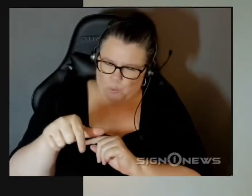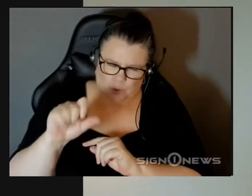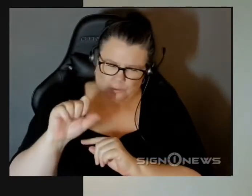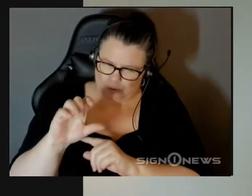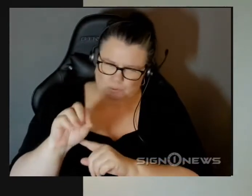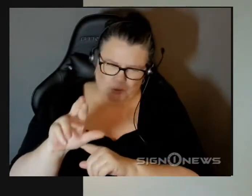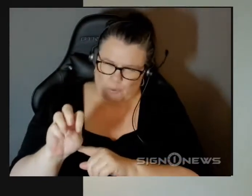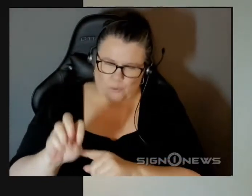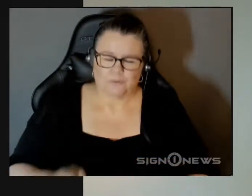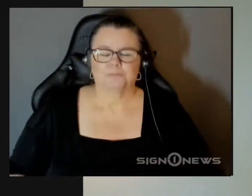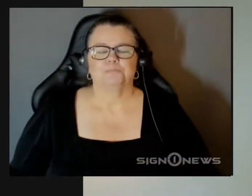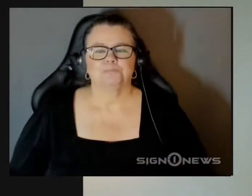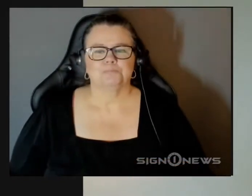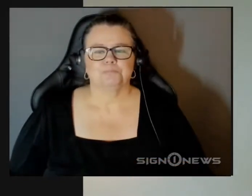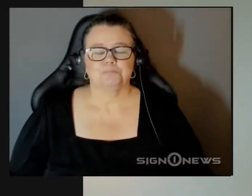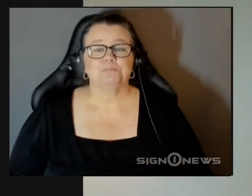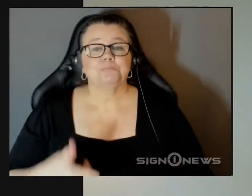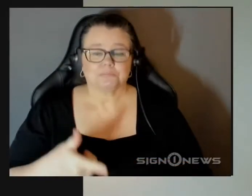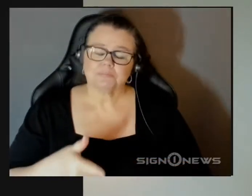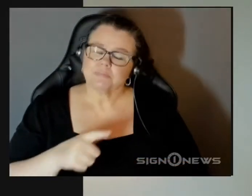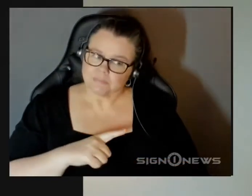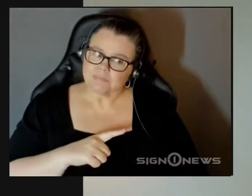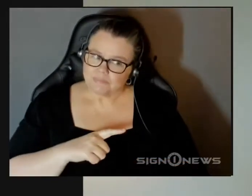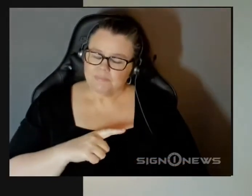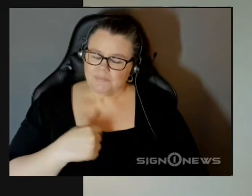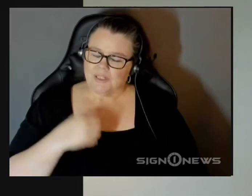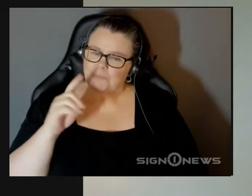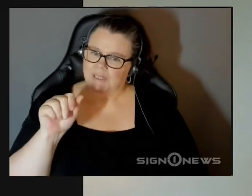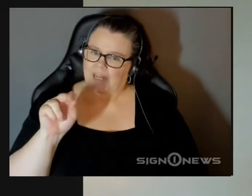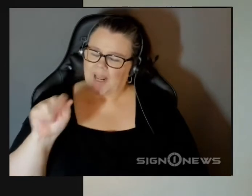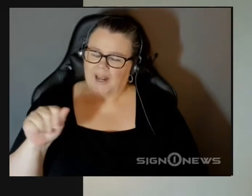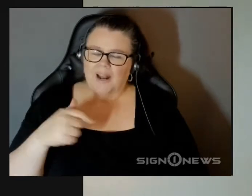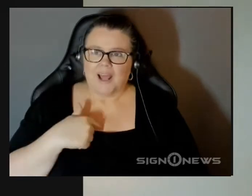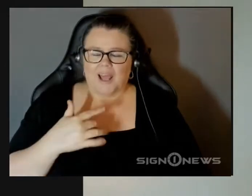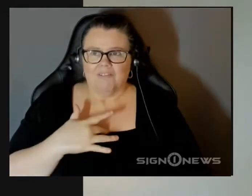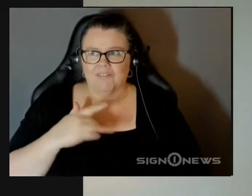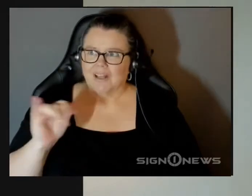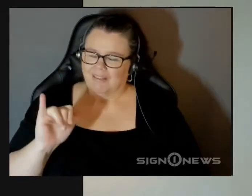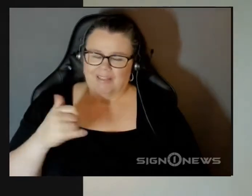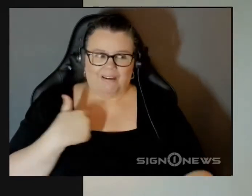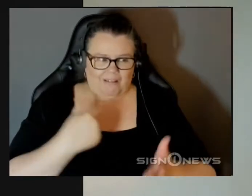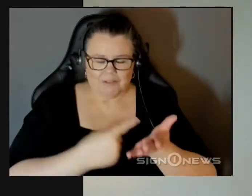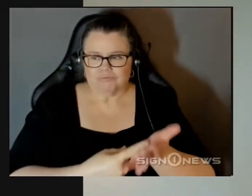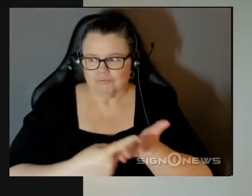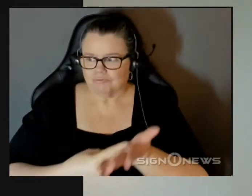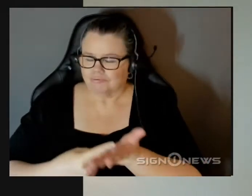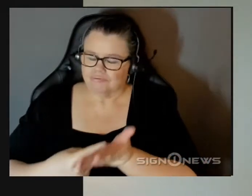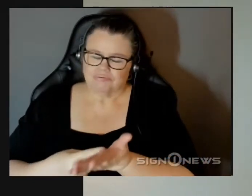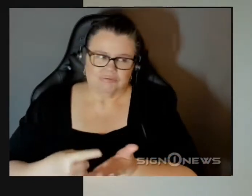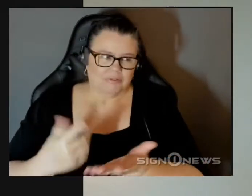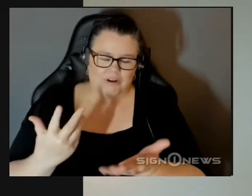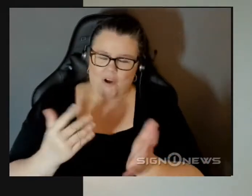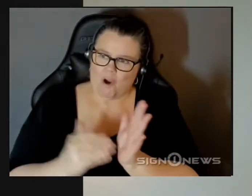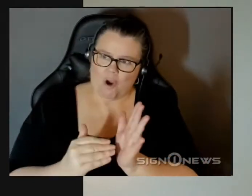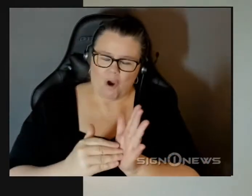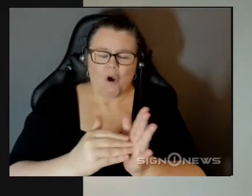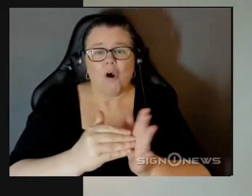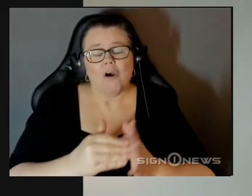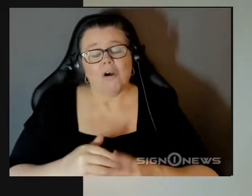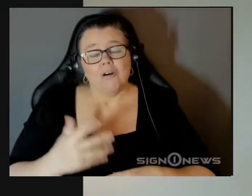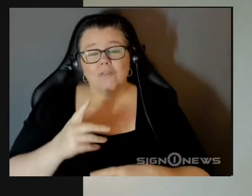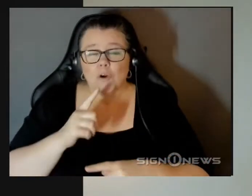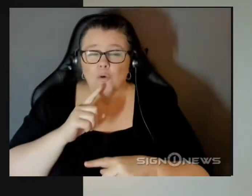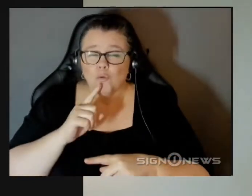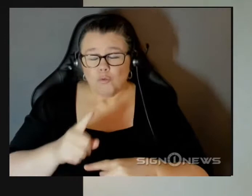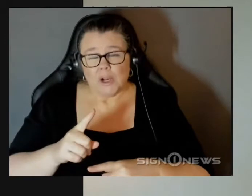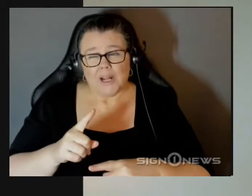I have this conversation with folks often, is that within the context of your state or your state law, you need to be clear